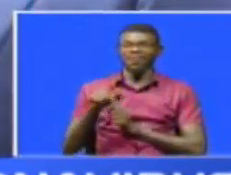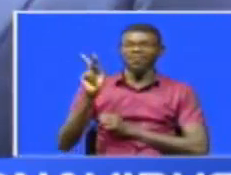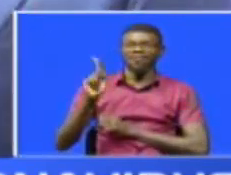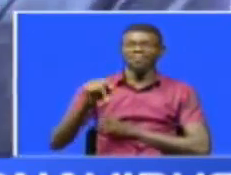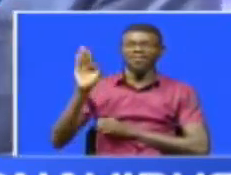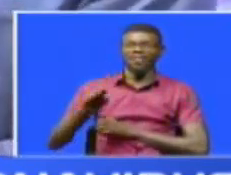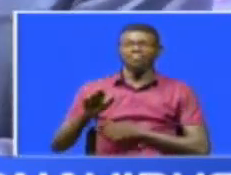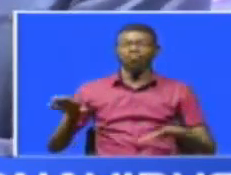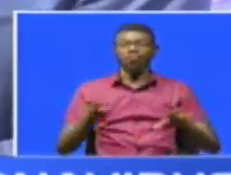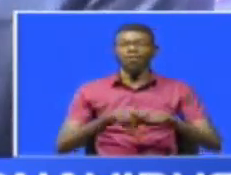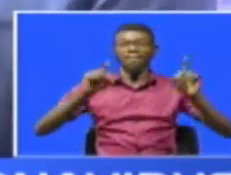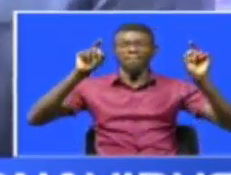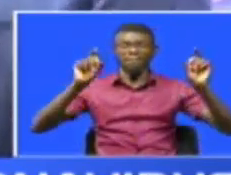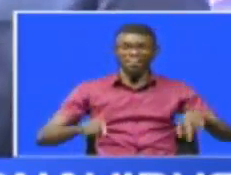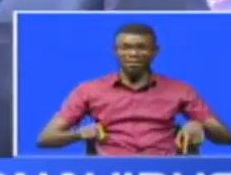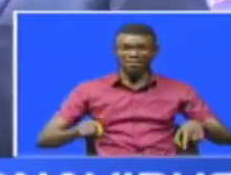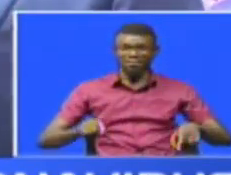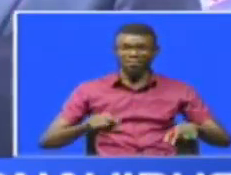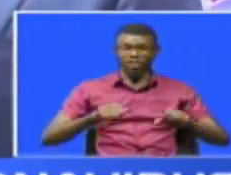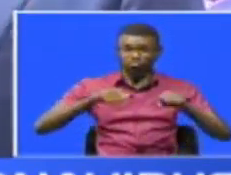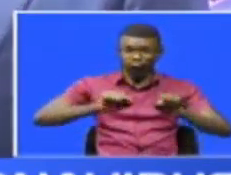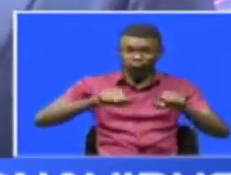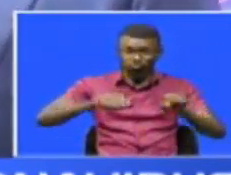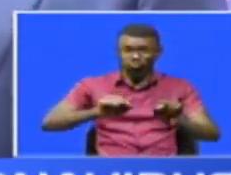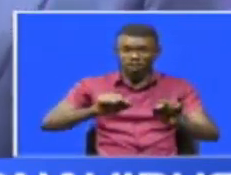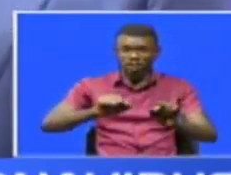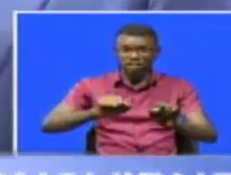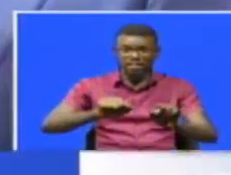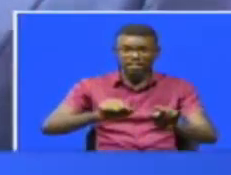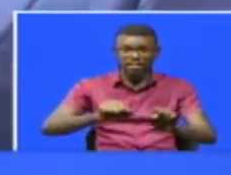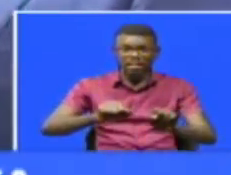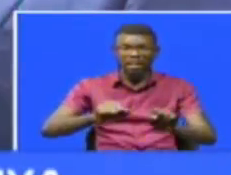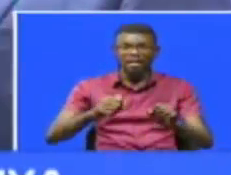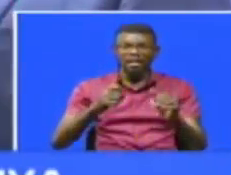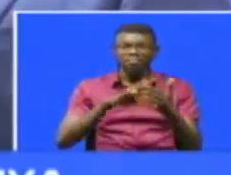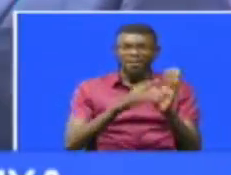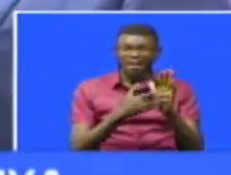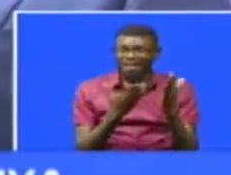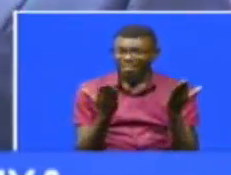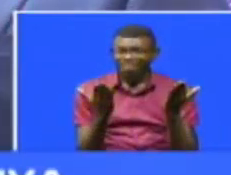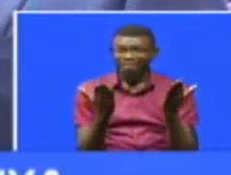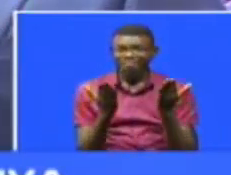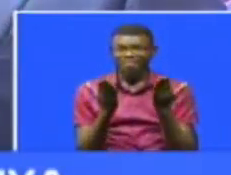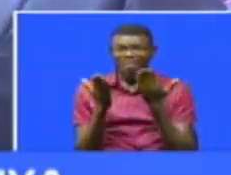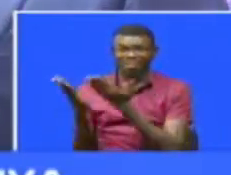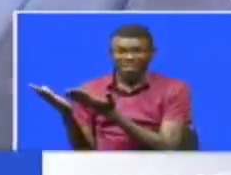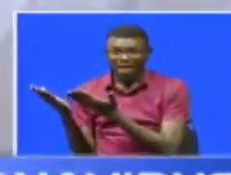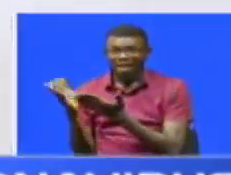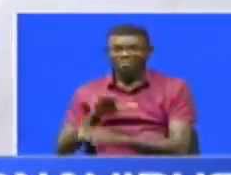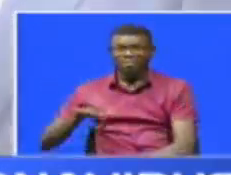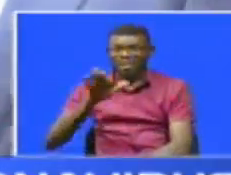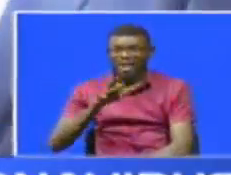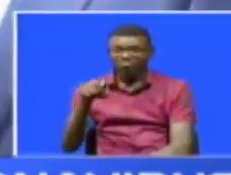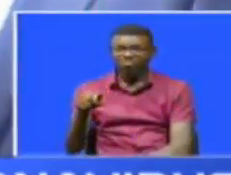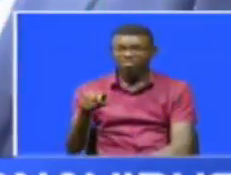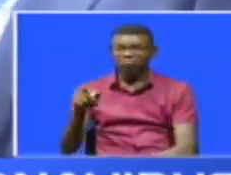also directed all Boda Boda groupings that they should not be there for the next 30 days.